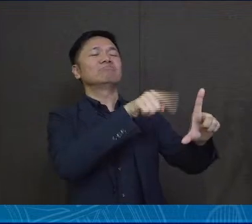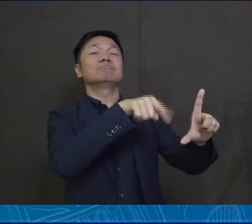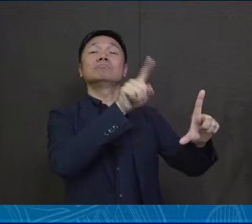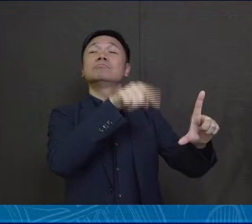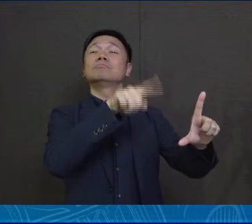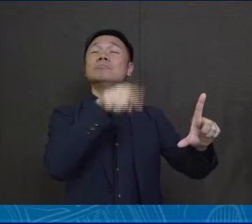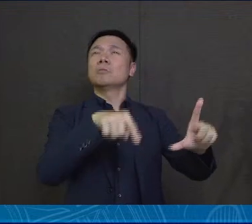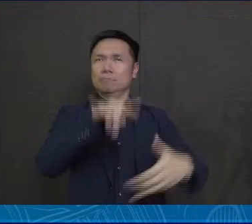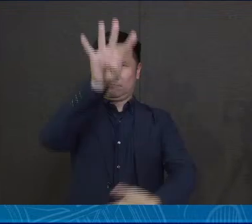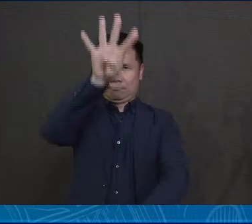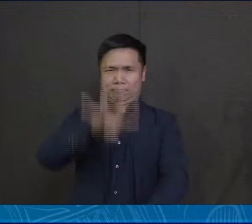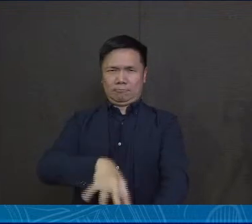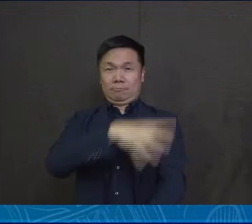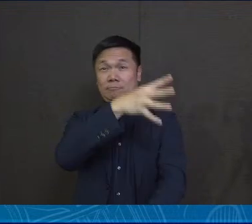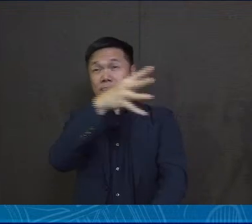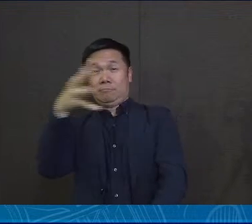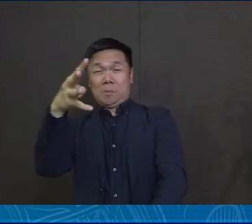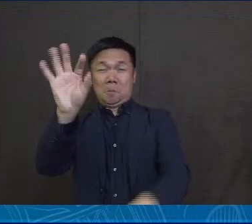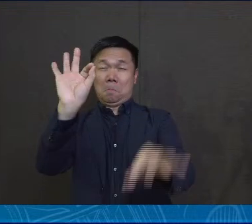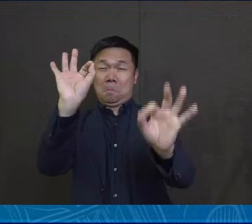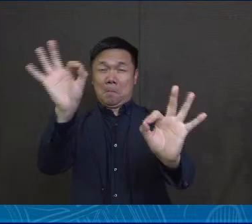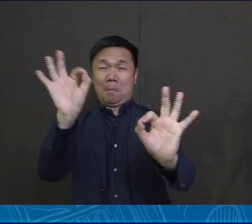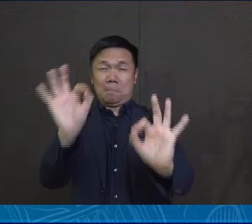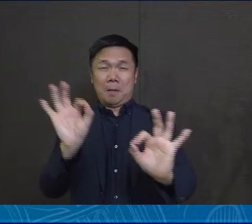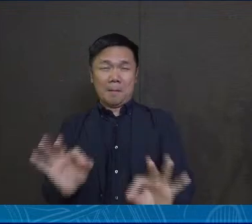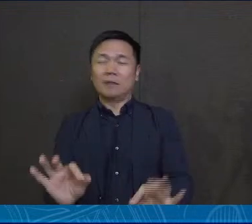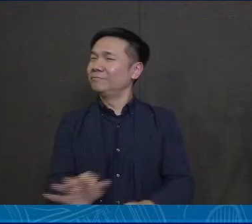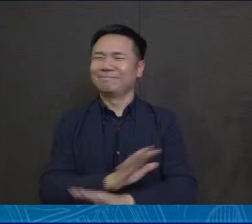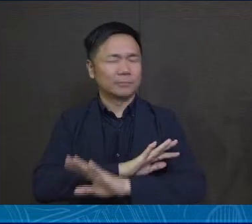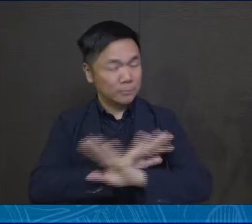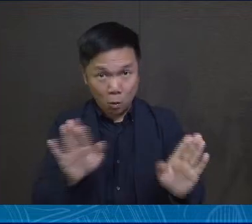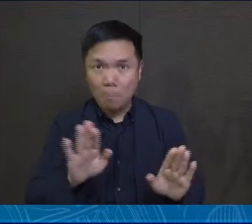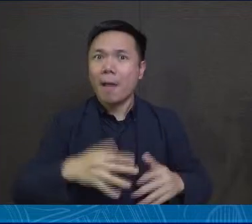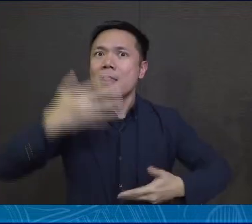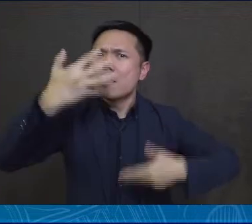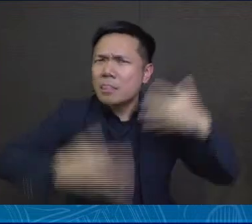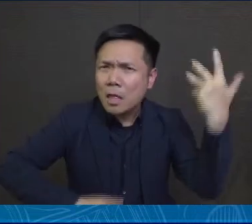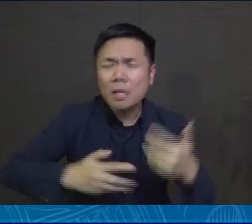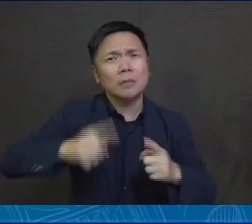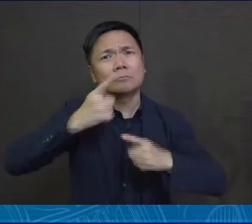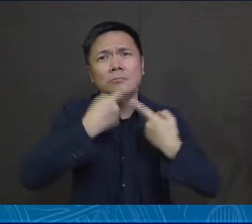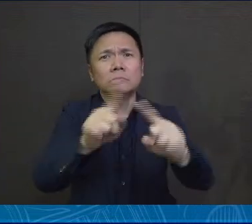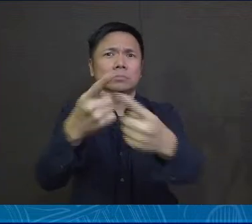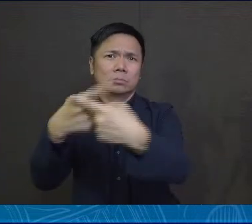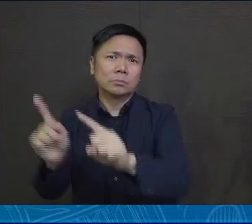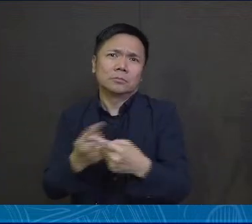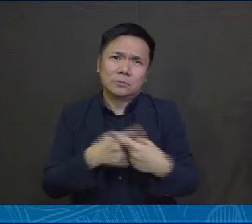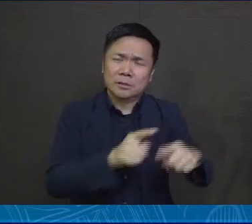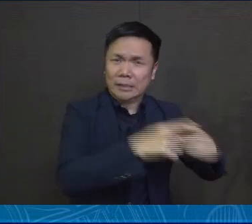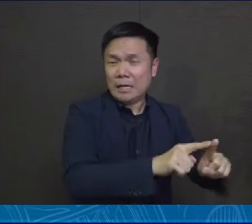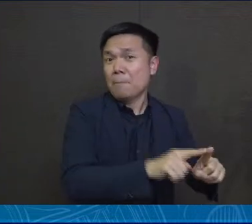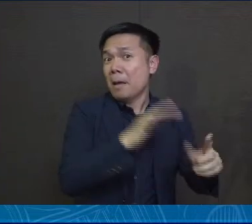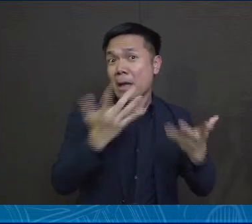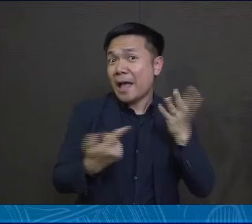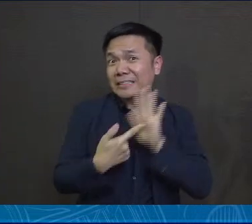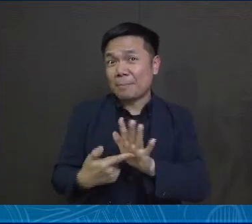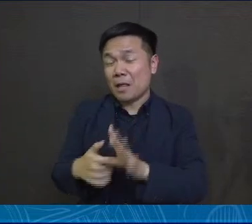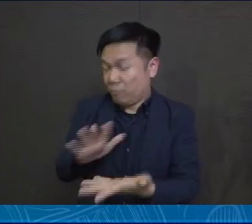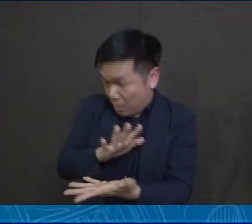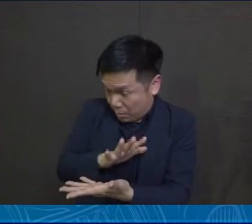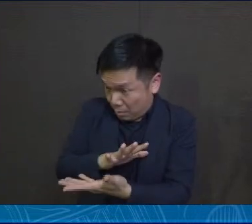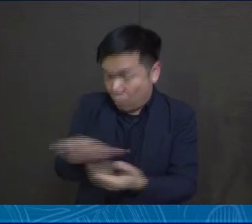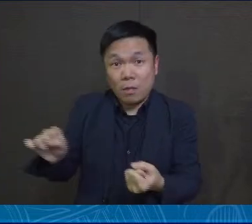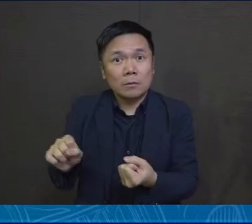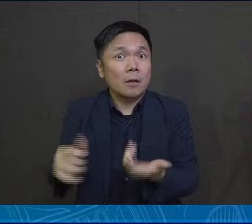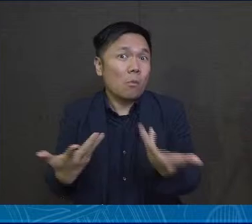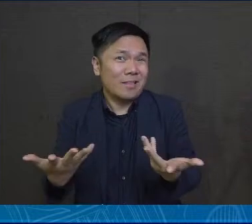an Excel file or these likes, but they can be captured in various different forms. In a disaster context, specifically,